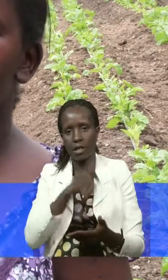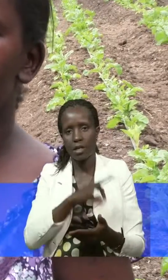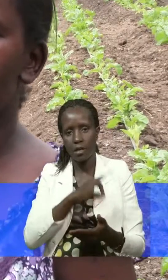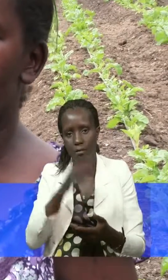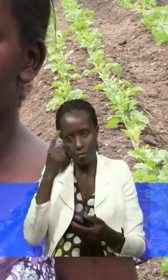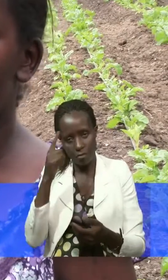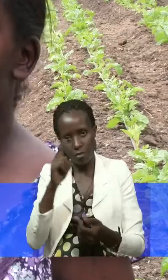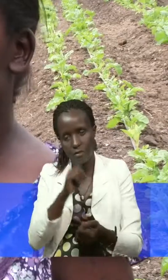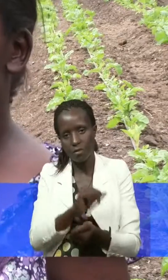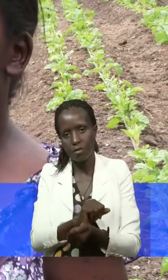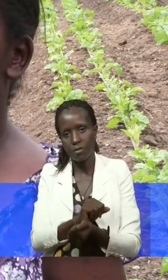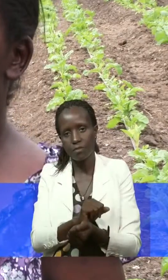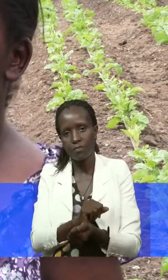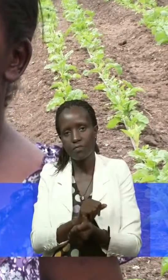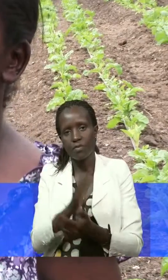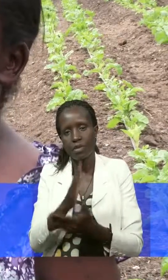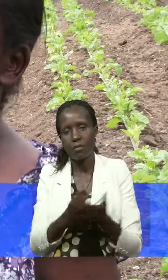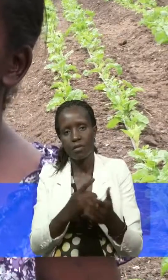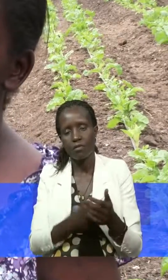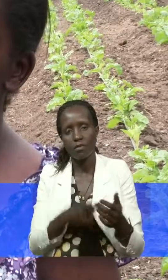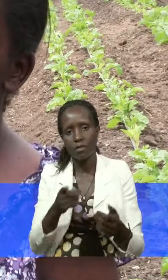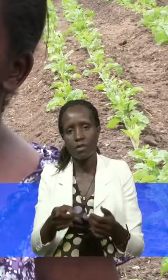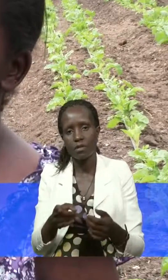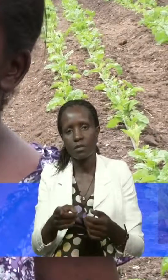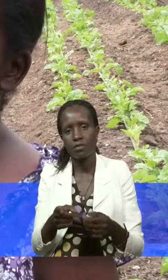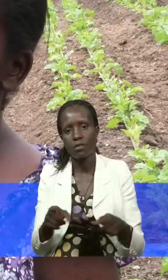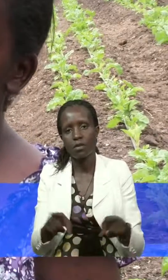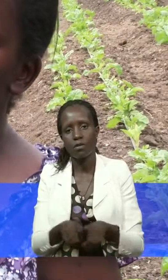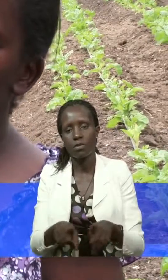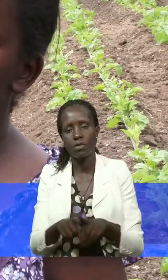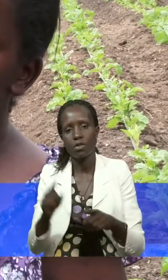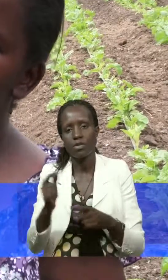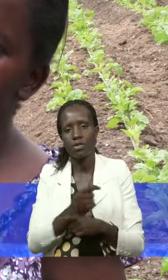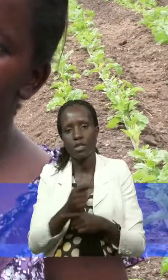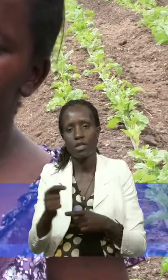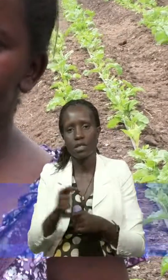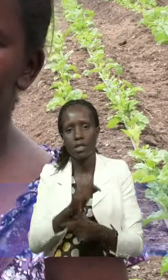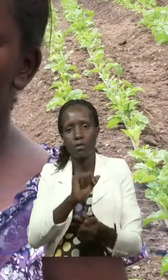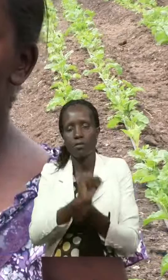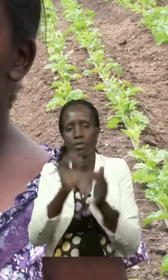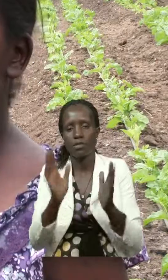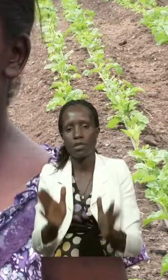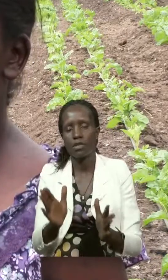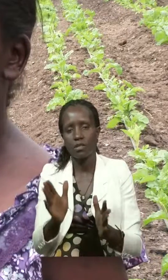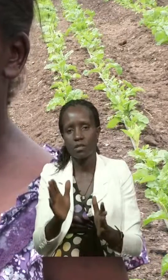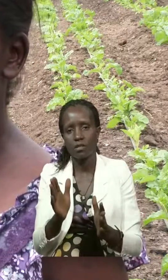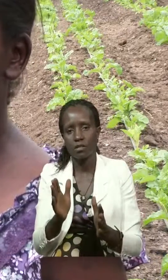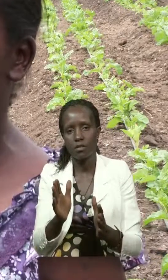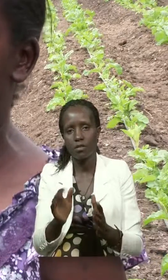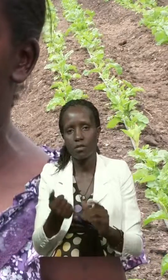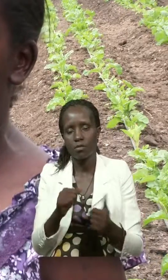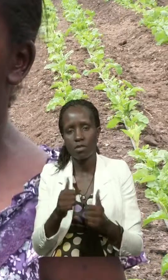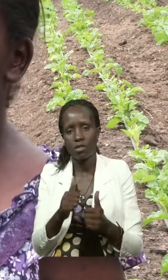prison, and apart from that, we are also training the inmates, of which are our